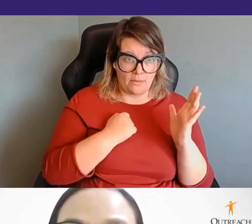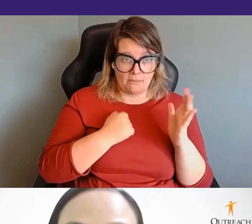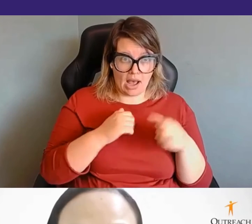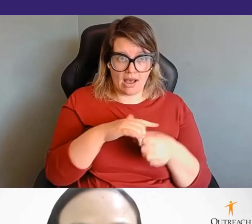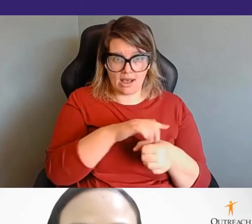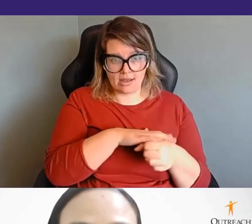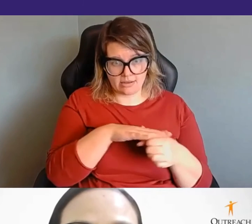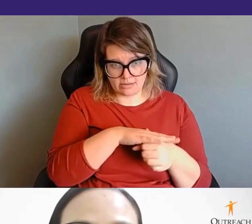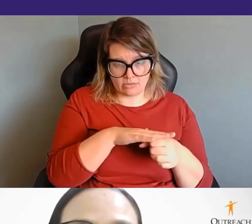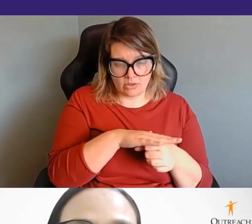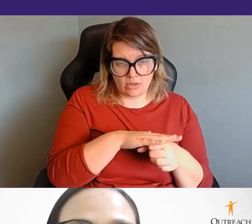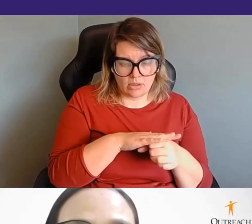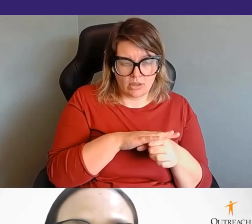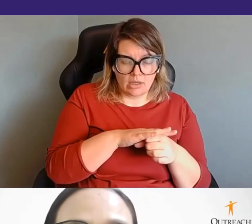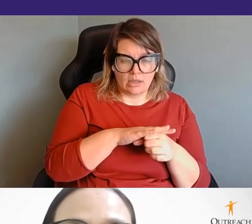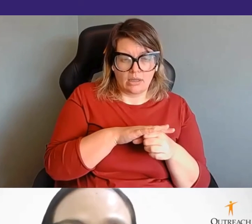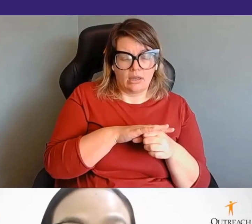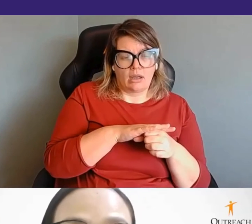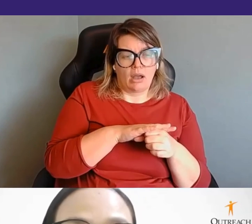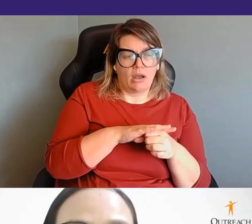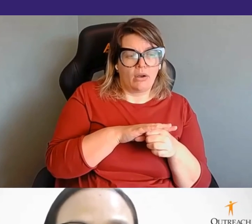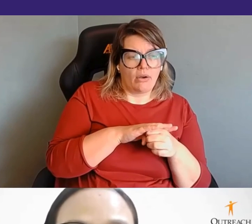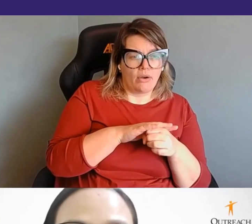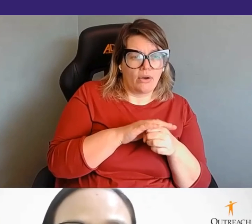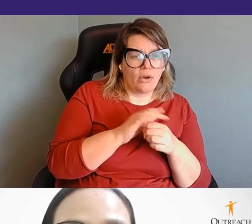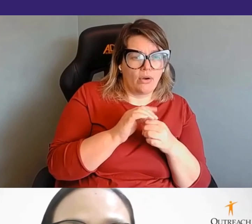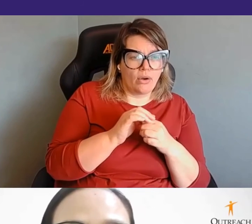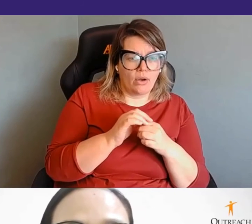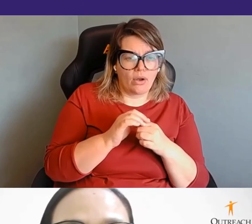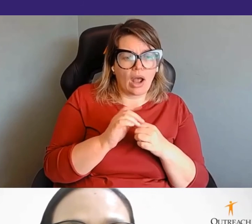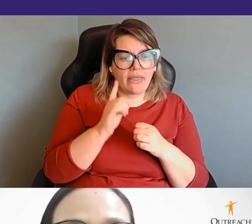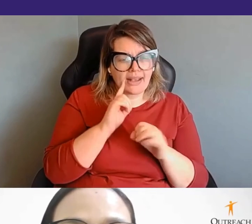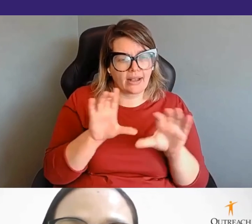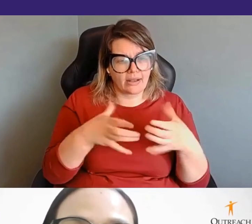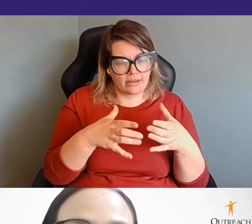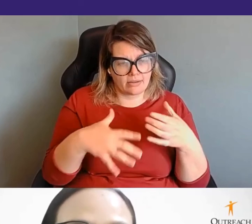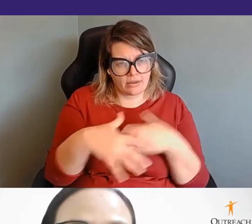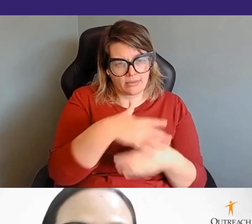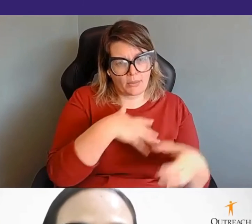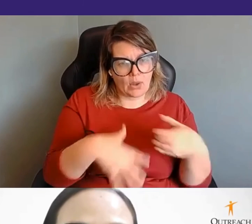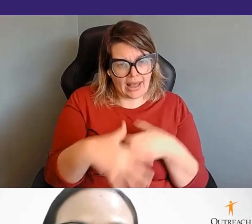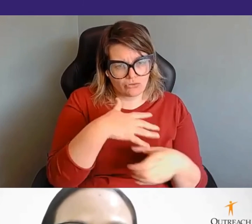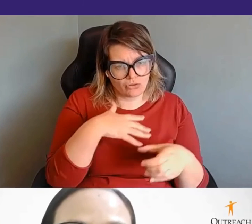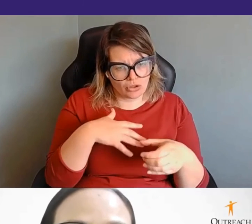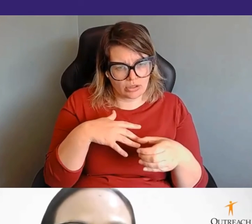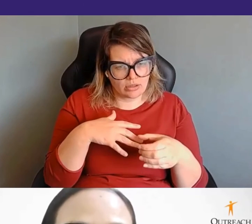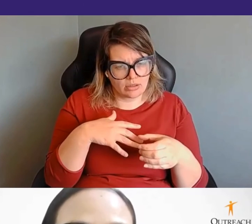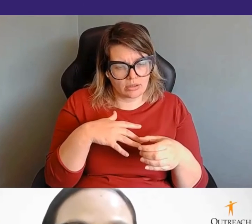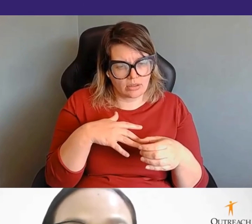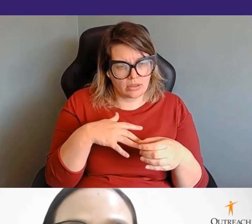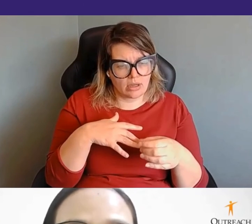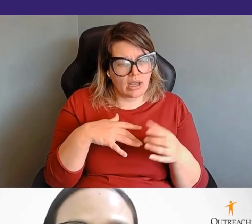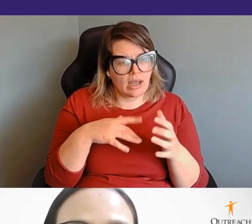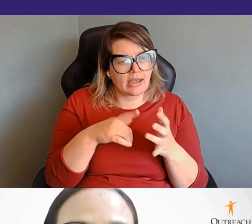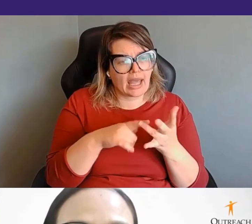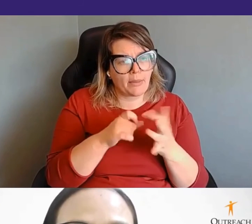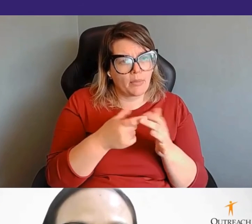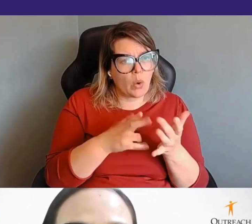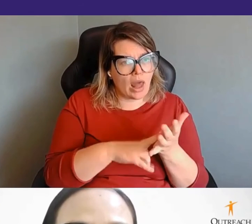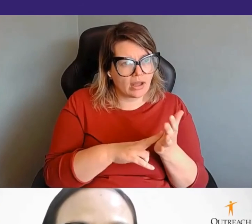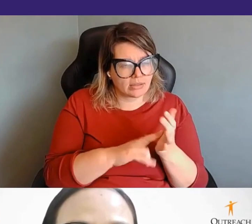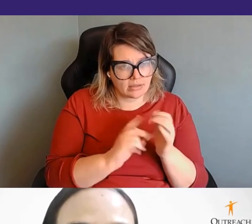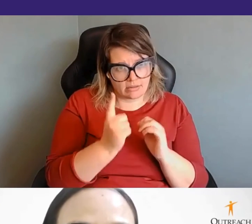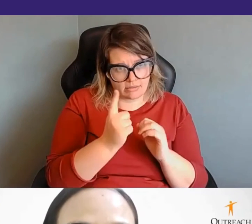we are fortunate that, the group of Kapakulan, there are participants, especially among the